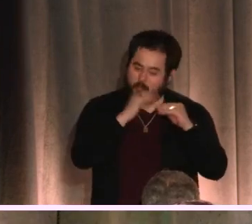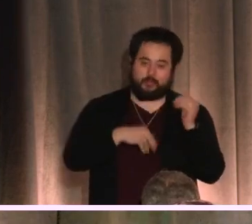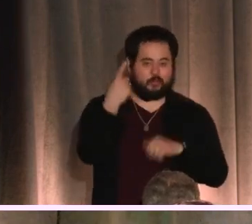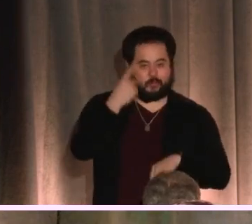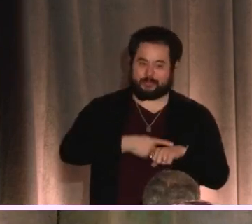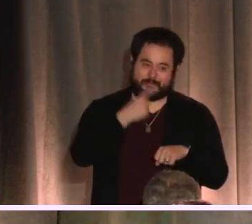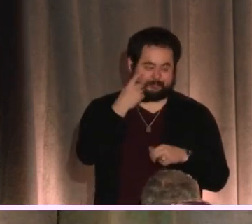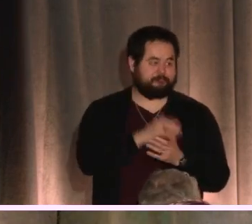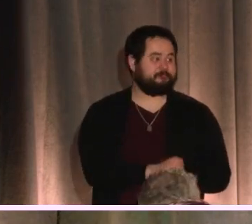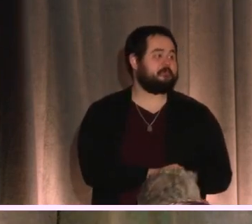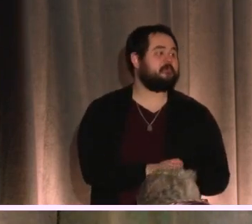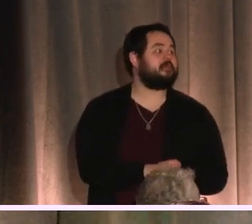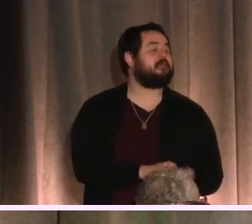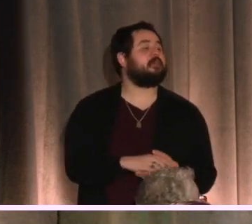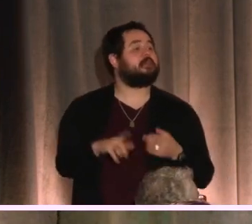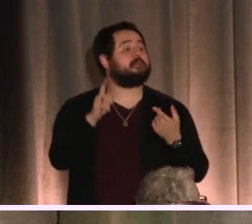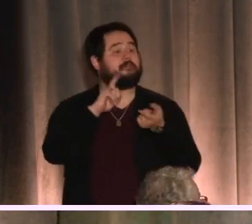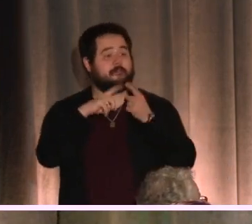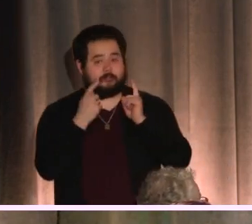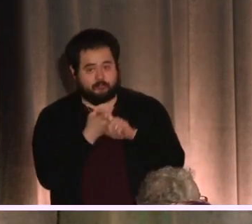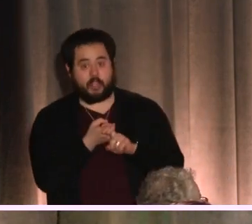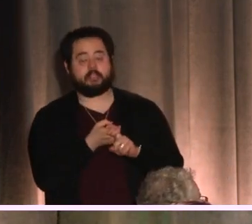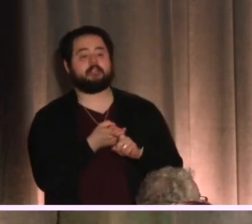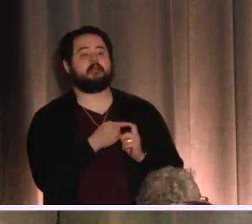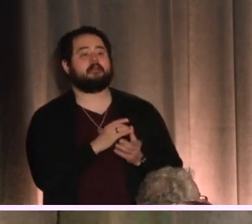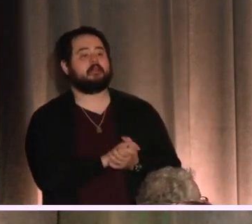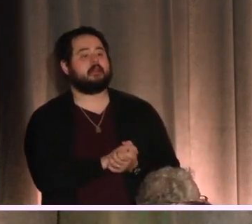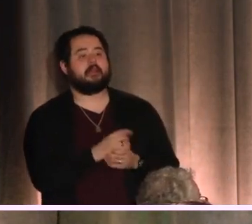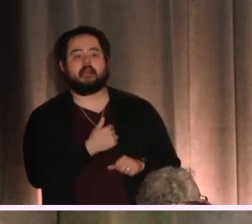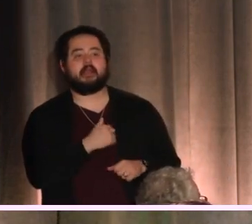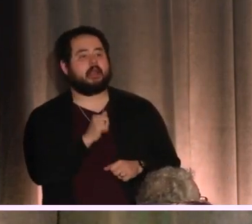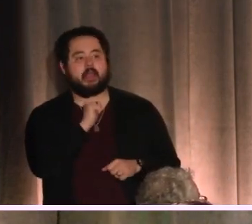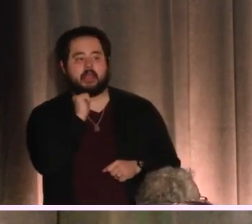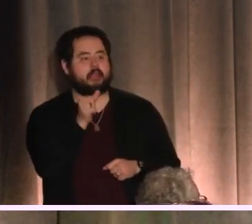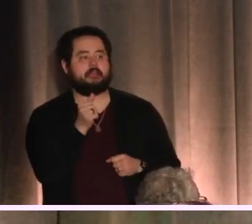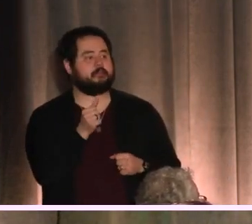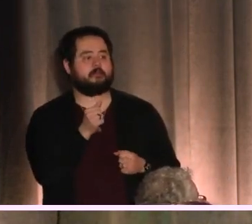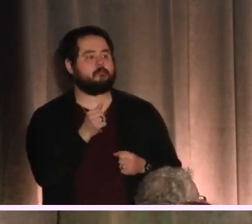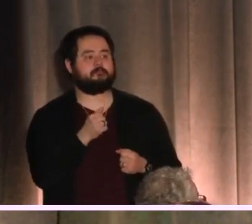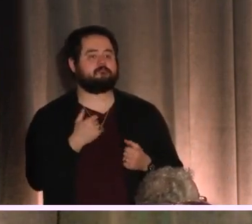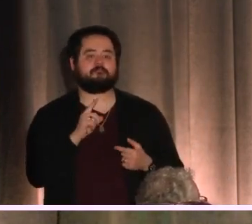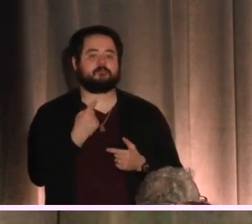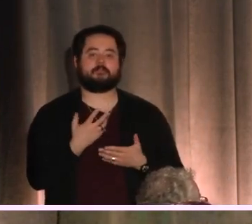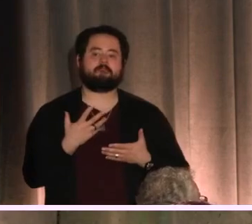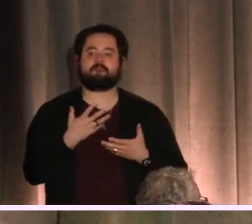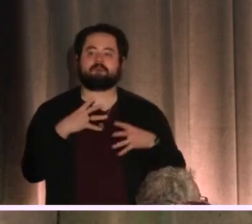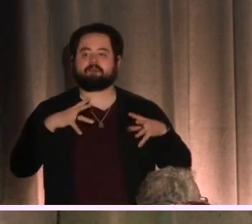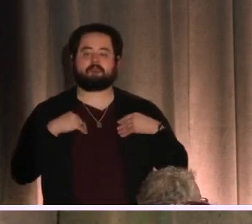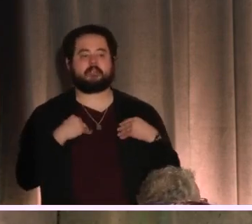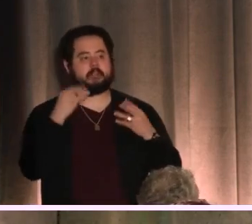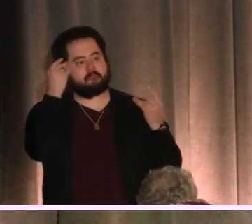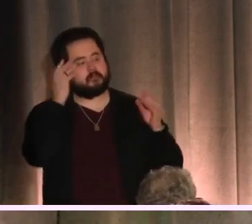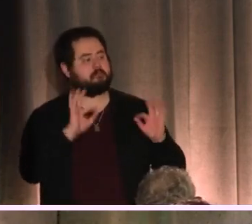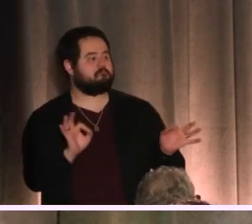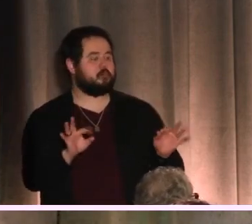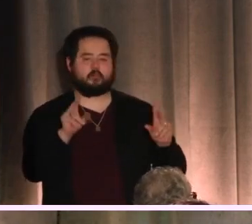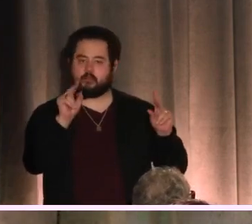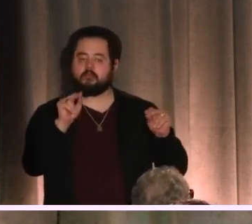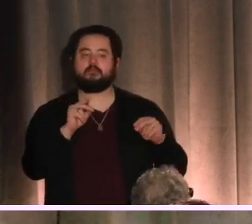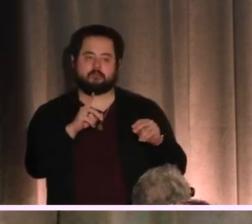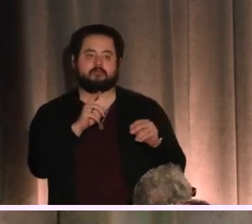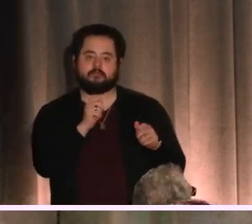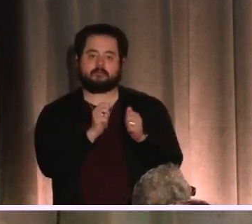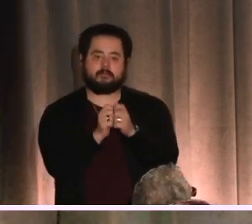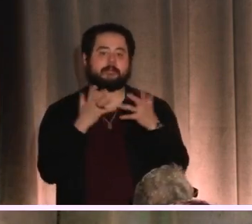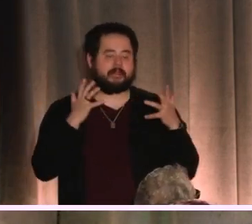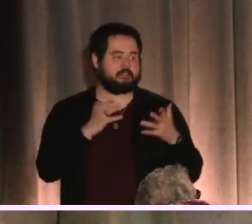It is a friendship that I do not take for granted, and it is truly a blessing. I do want to give a